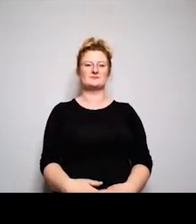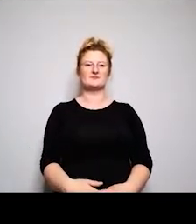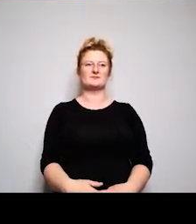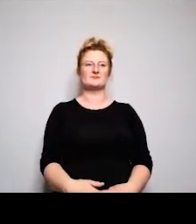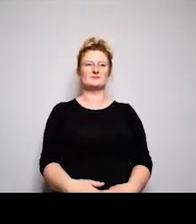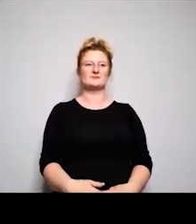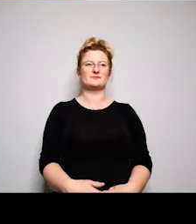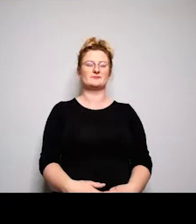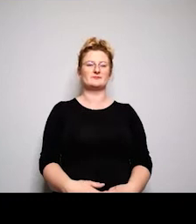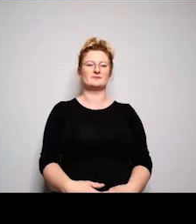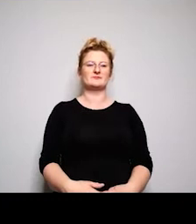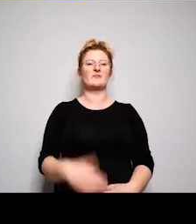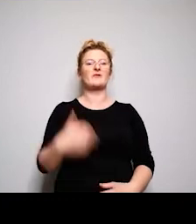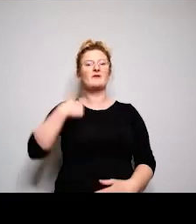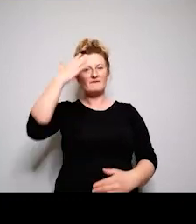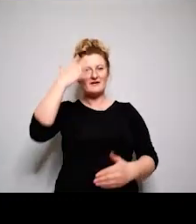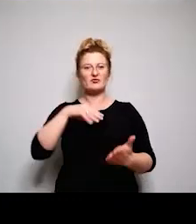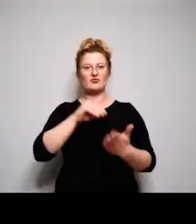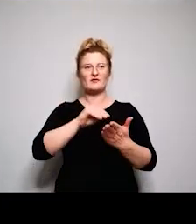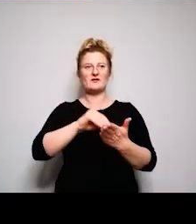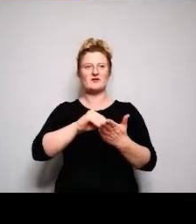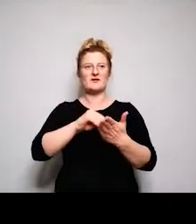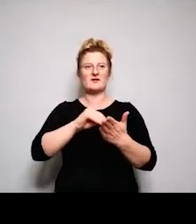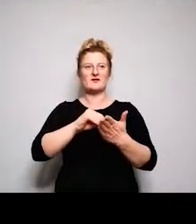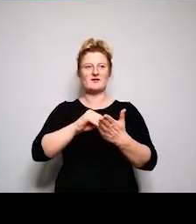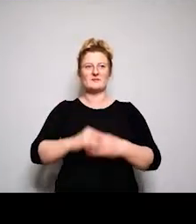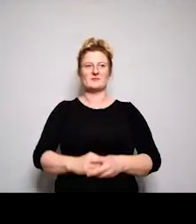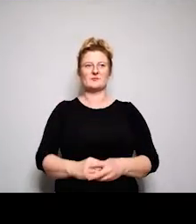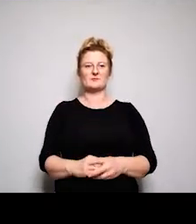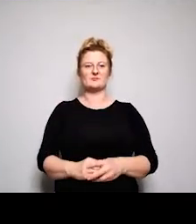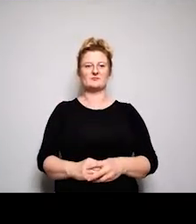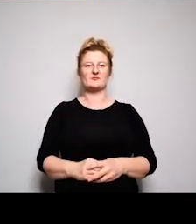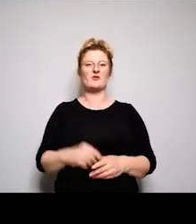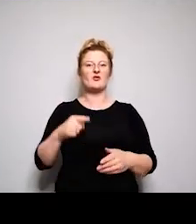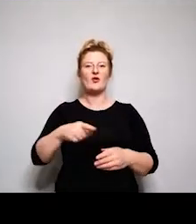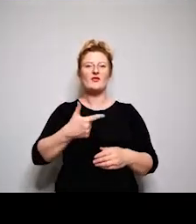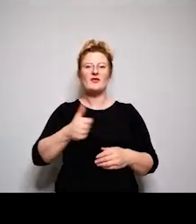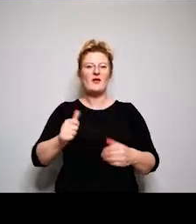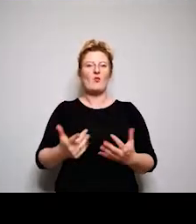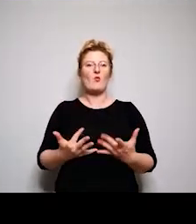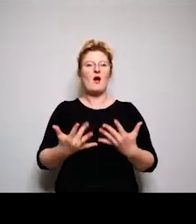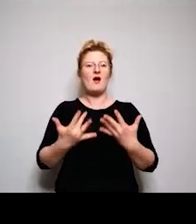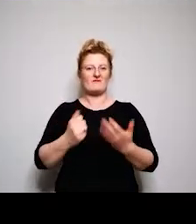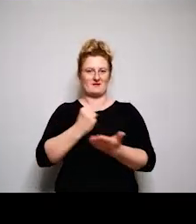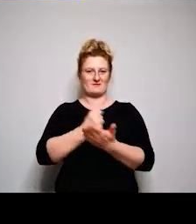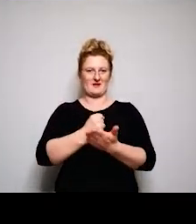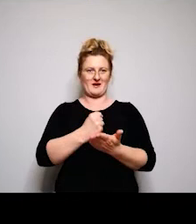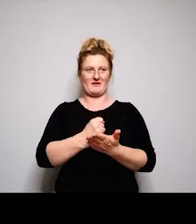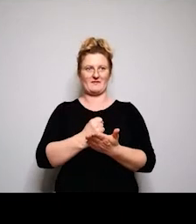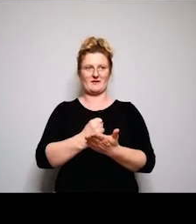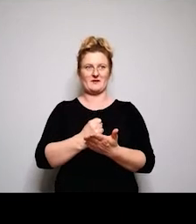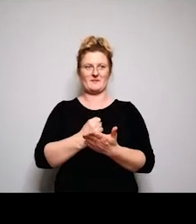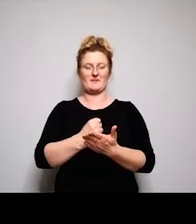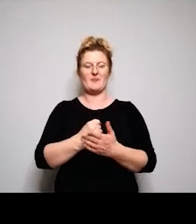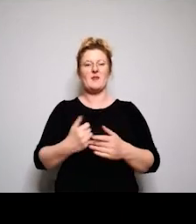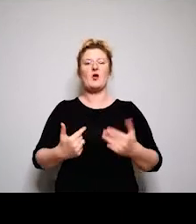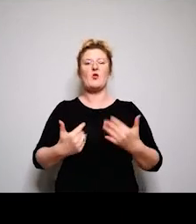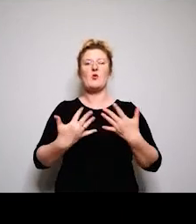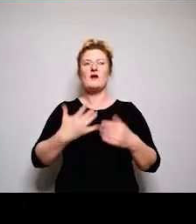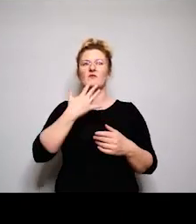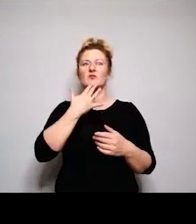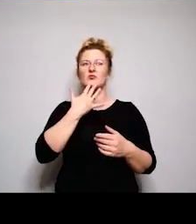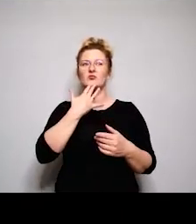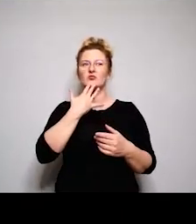that everything is not so easy. It is easy to speak about this after you achieved